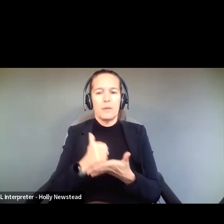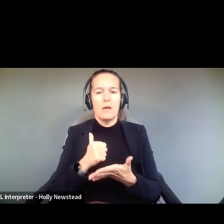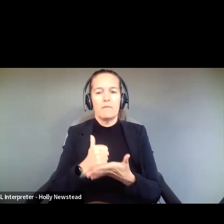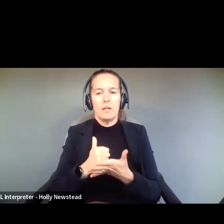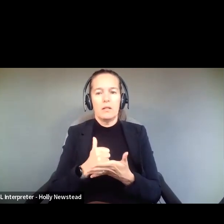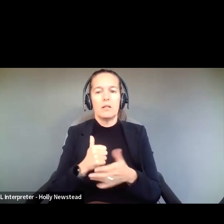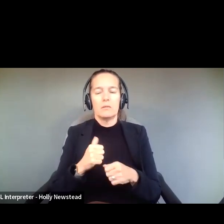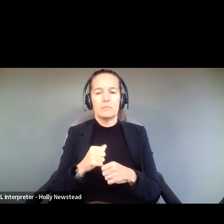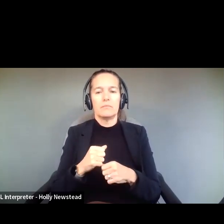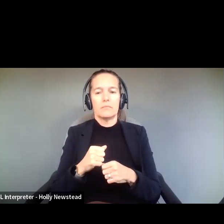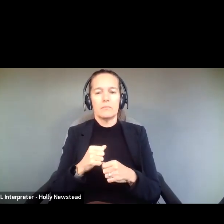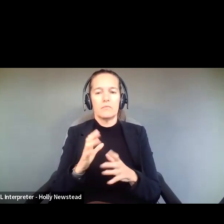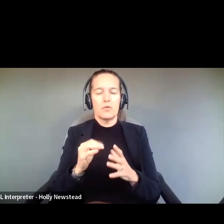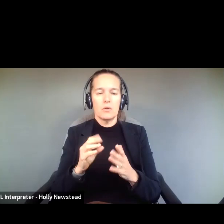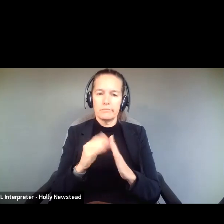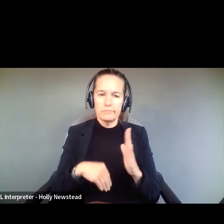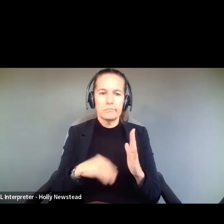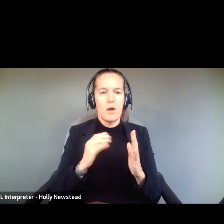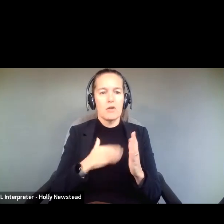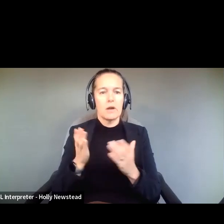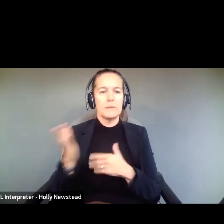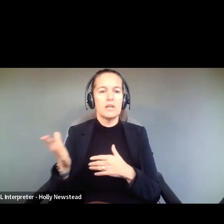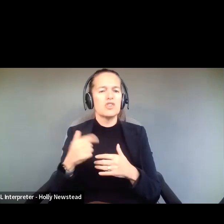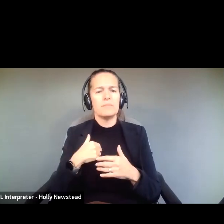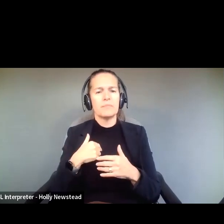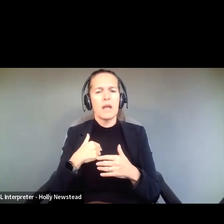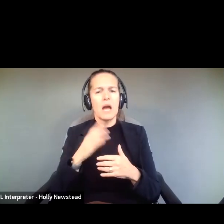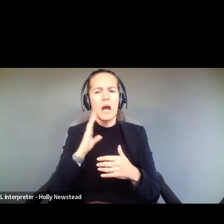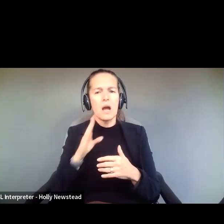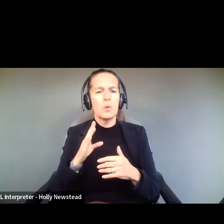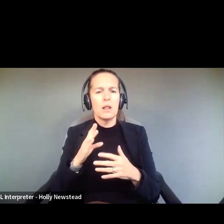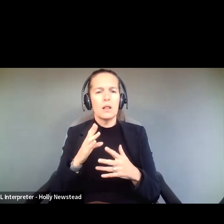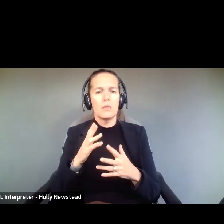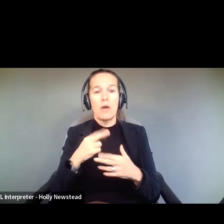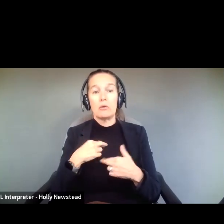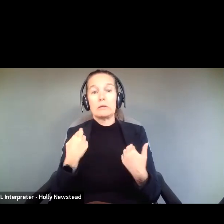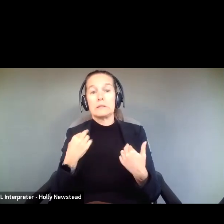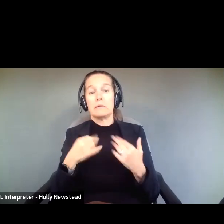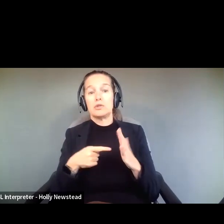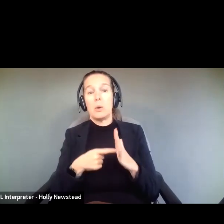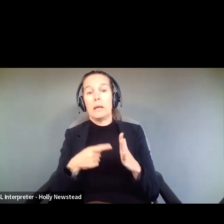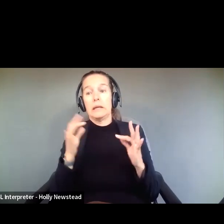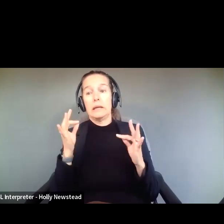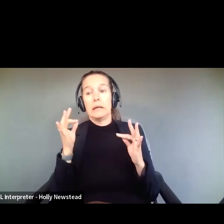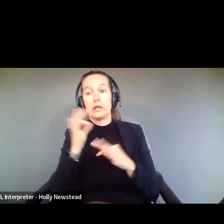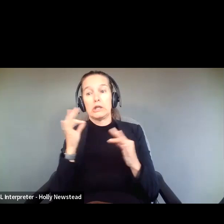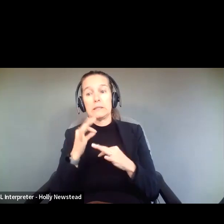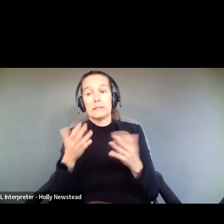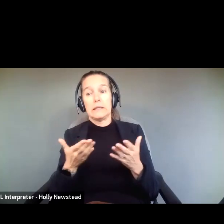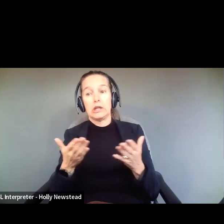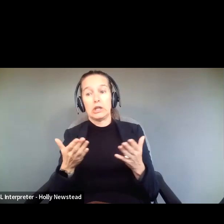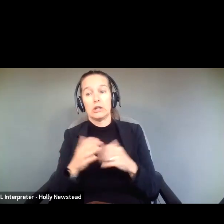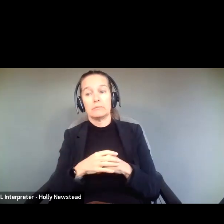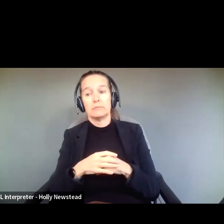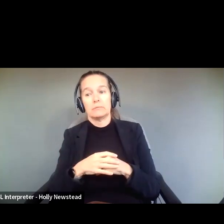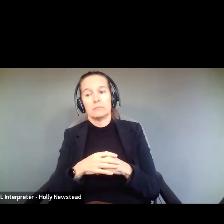in formulating our recommendations. I'm going to run the risk of displaying my ignorance here and asking